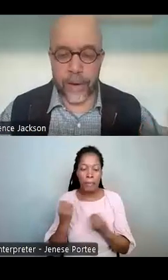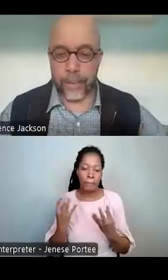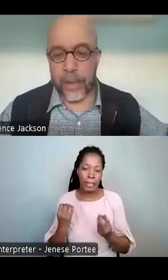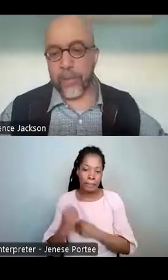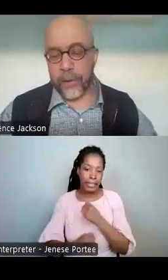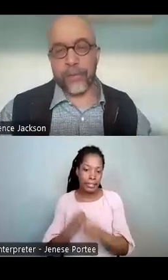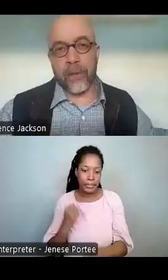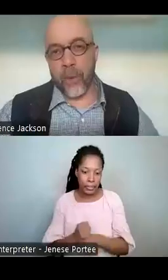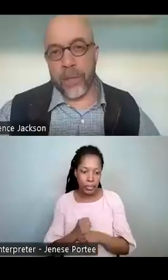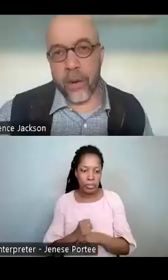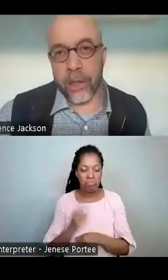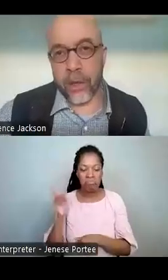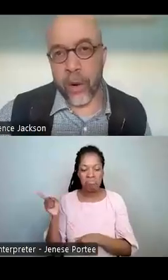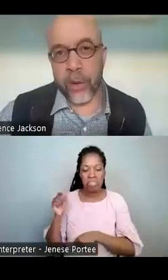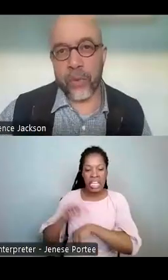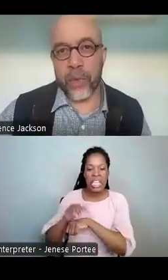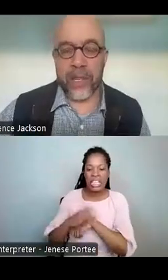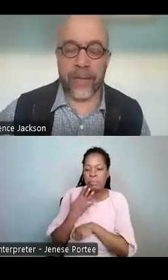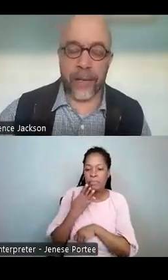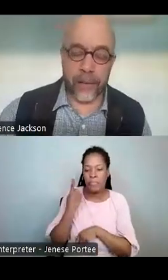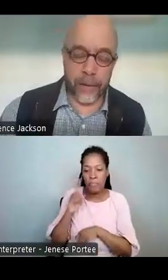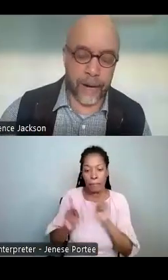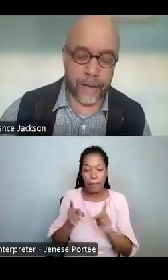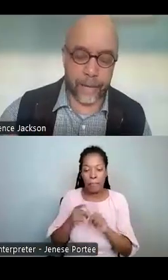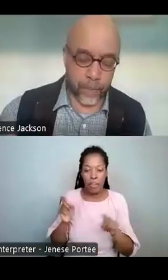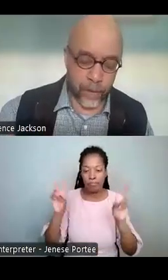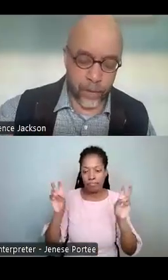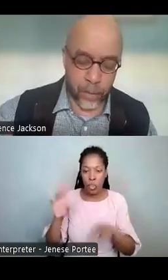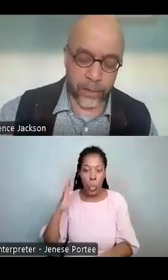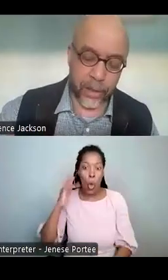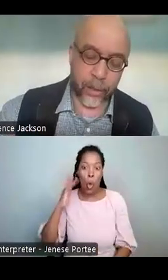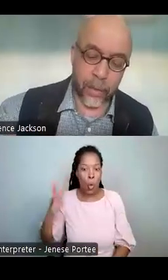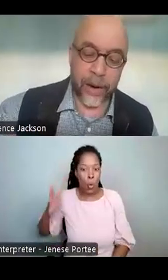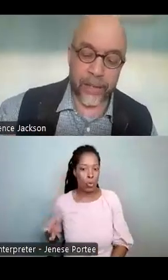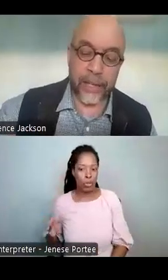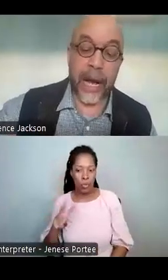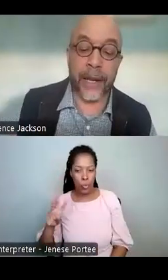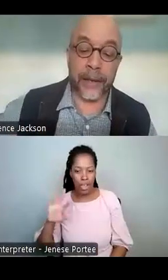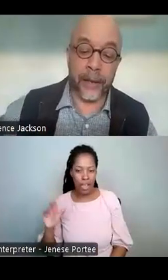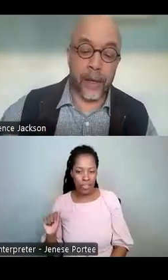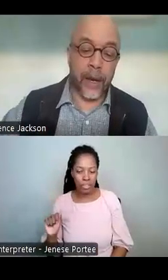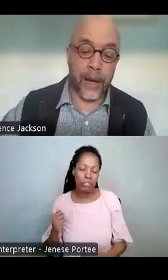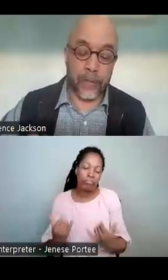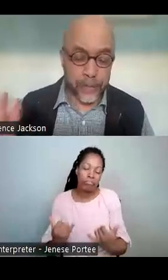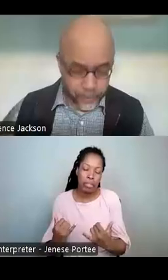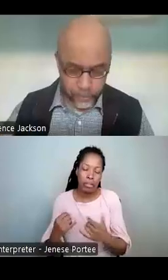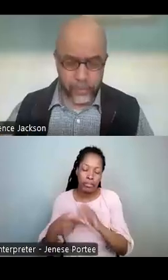for people from what they call the Gold Coast of West Africa. But anyway,